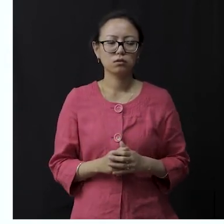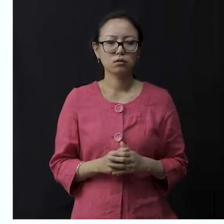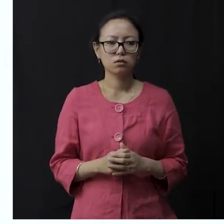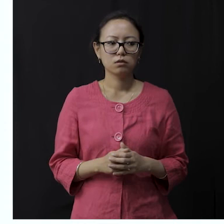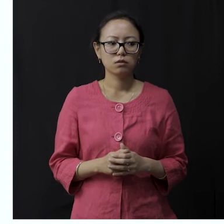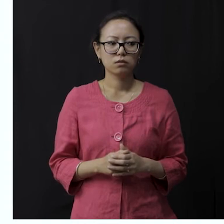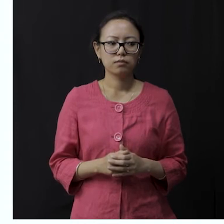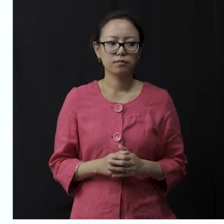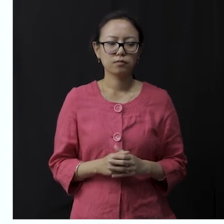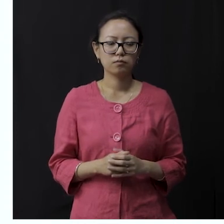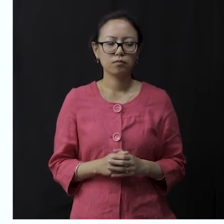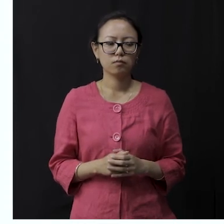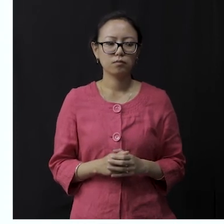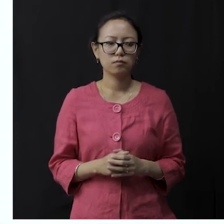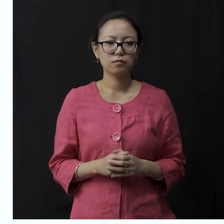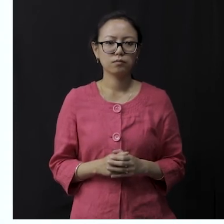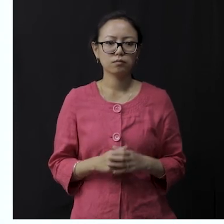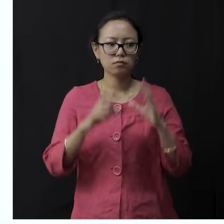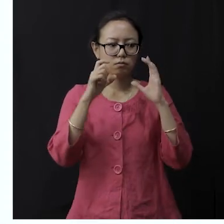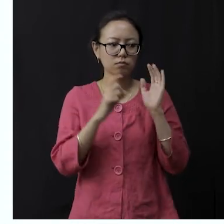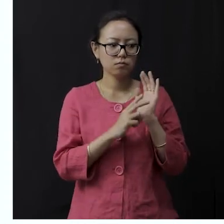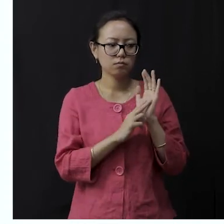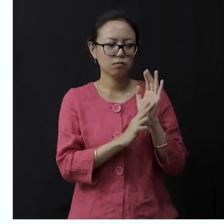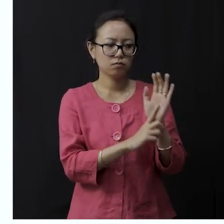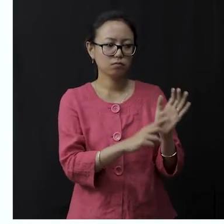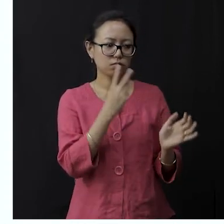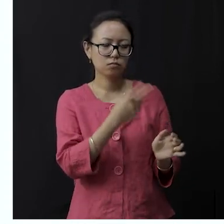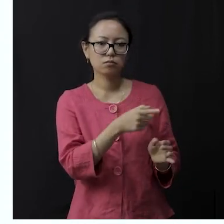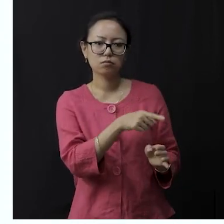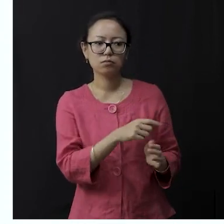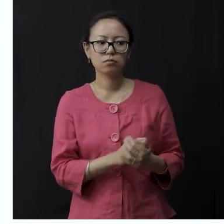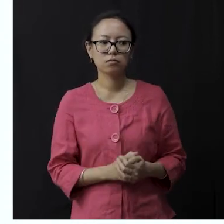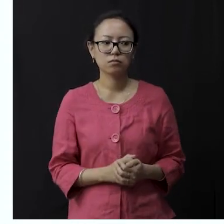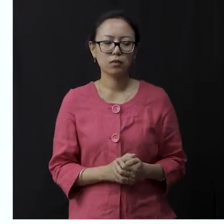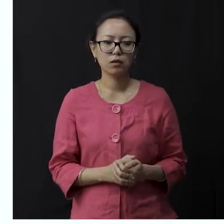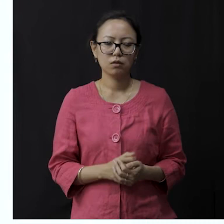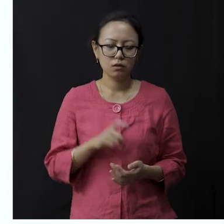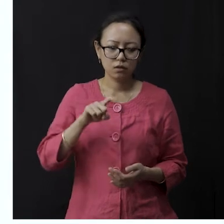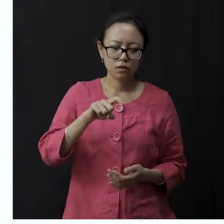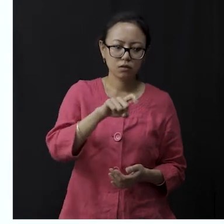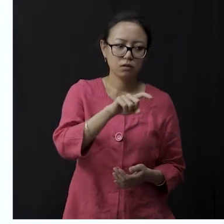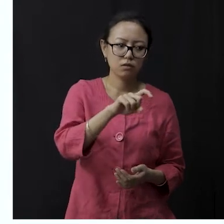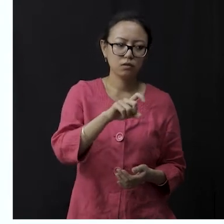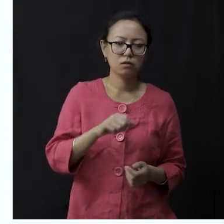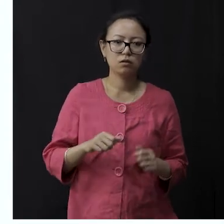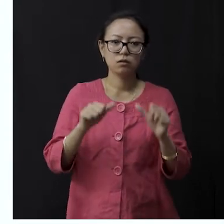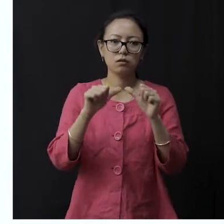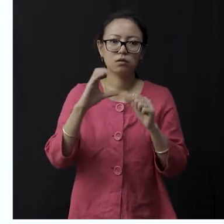seen dragonfly. This is it. This is a picture of dragonfly. Now next is caterpillar.